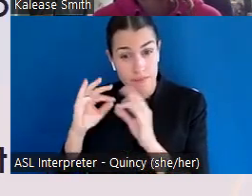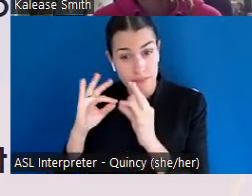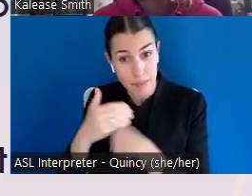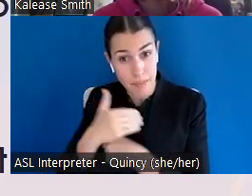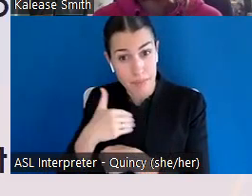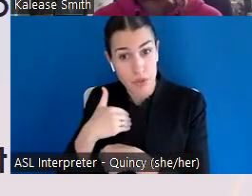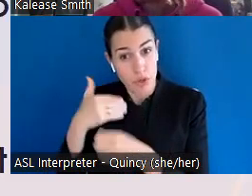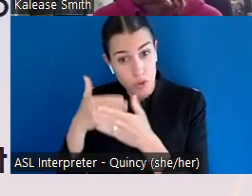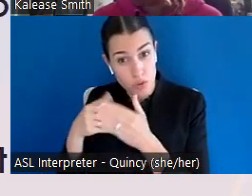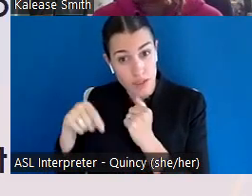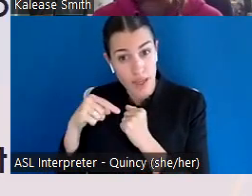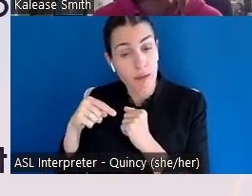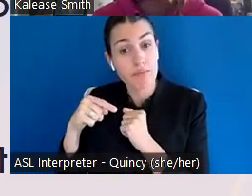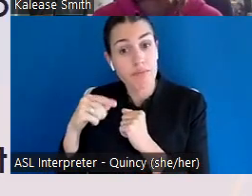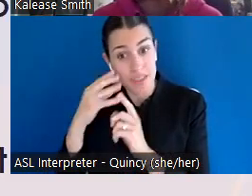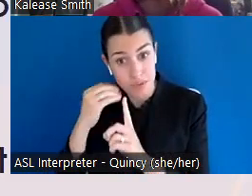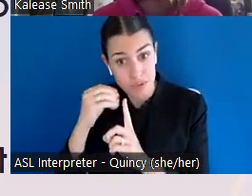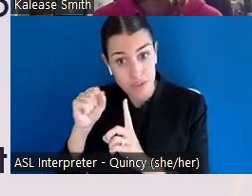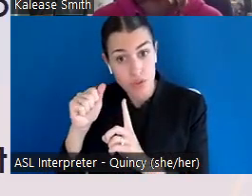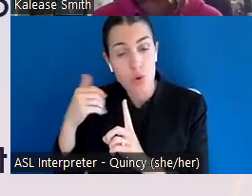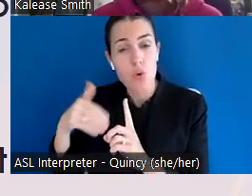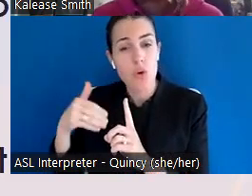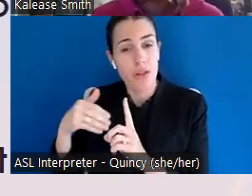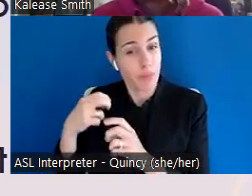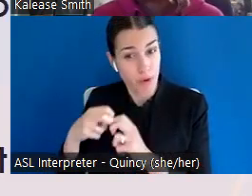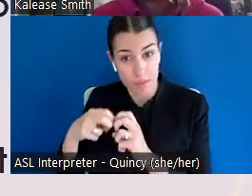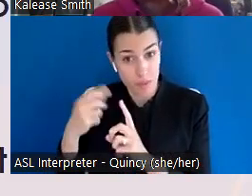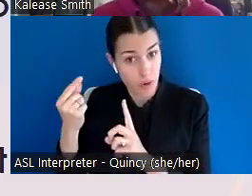was close to them, because the problem is